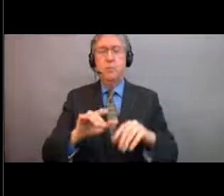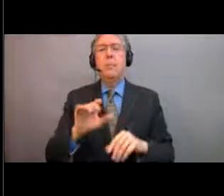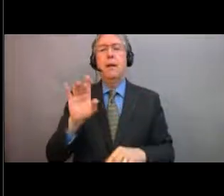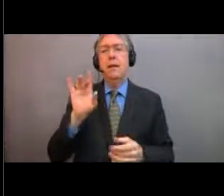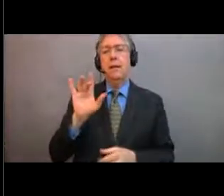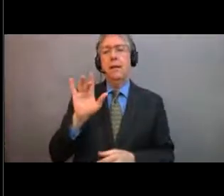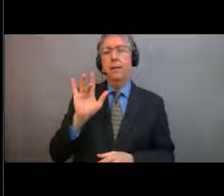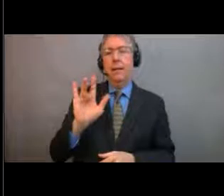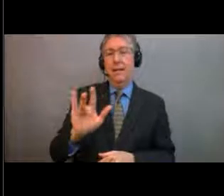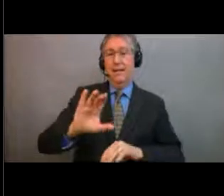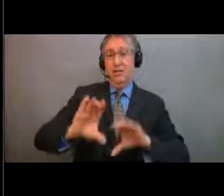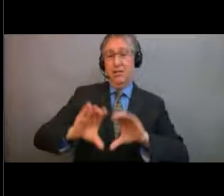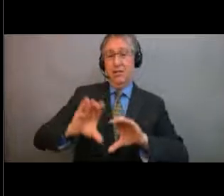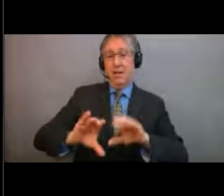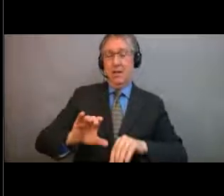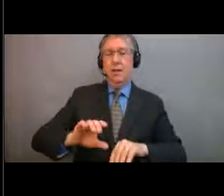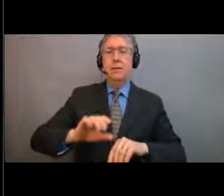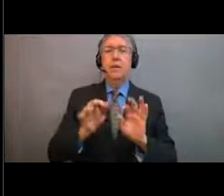chat box.